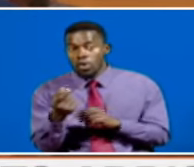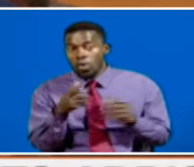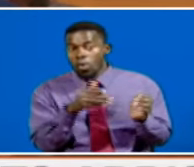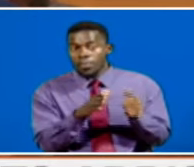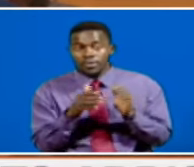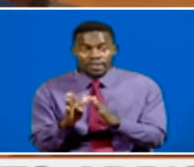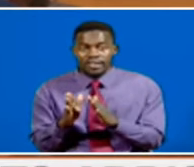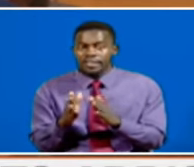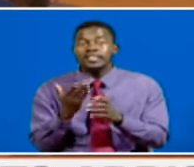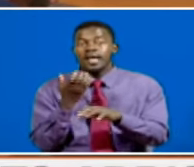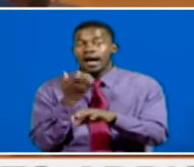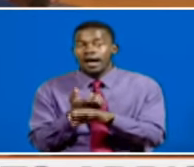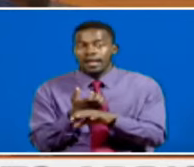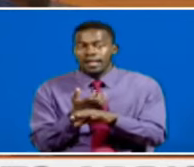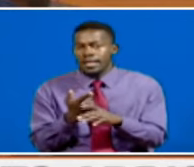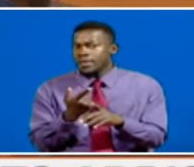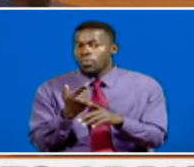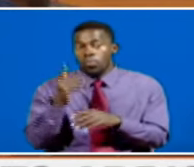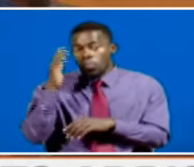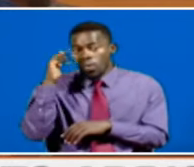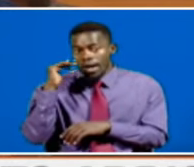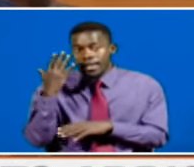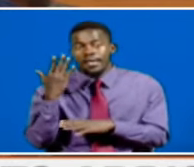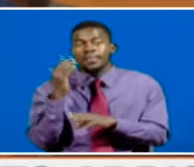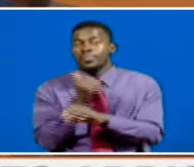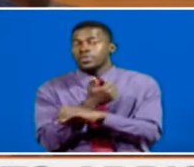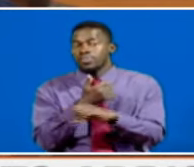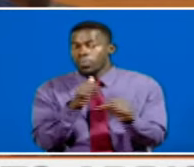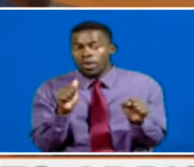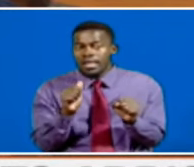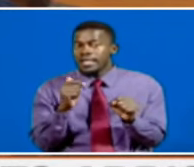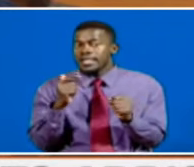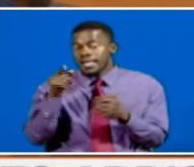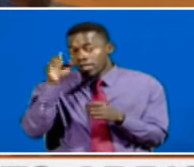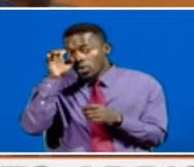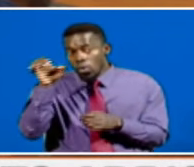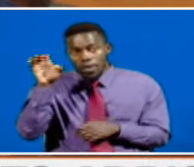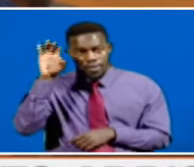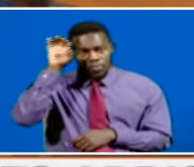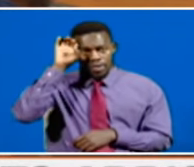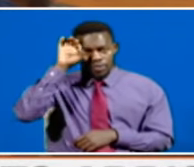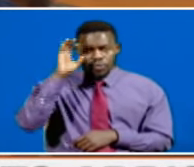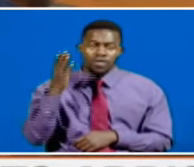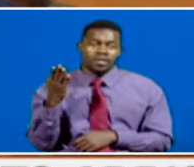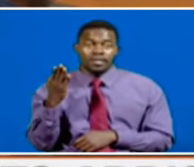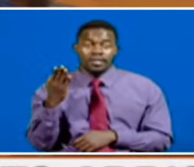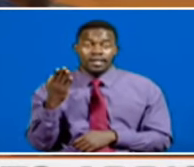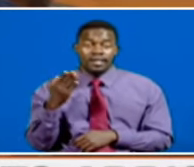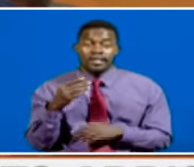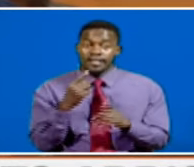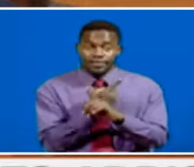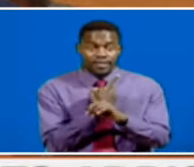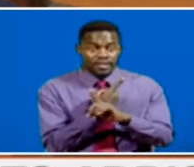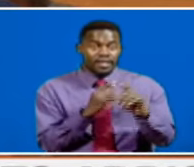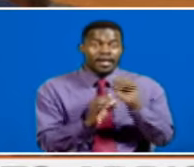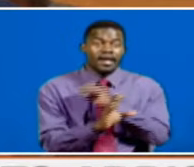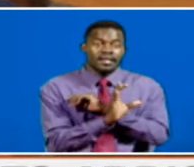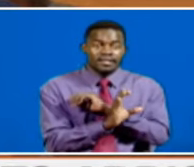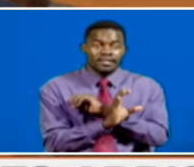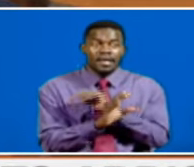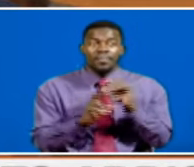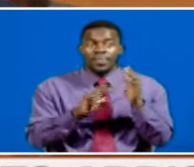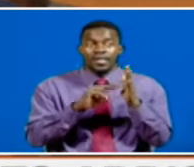We cannot underestimate the power of educated and healthy girls and boys in our countries. We have to